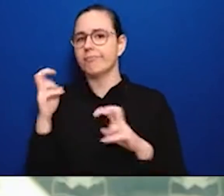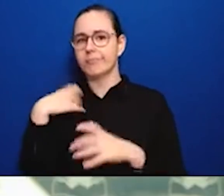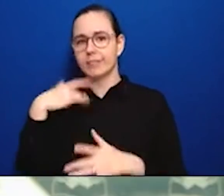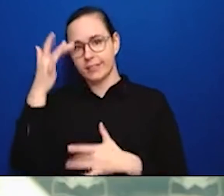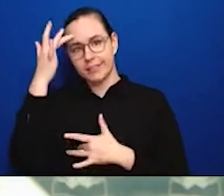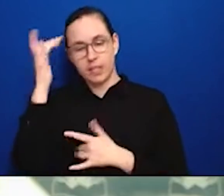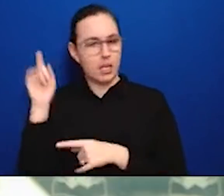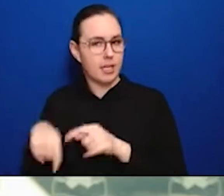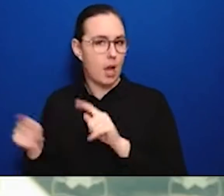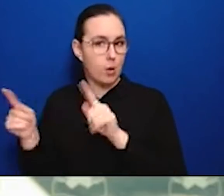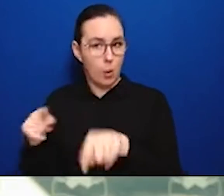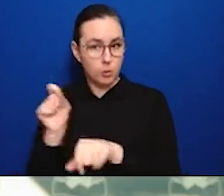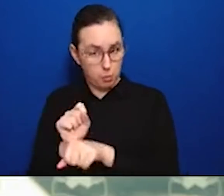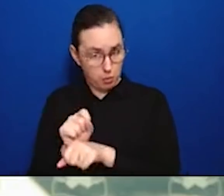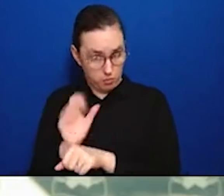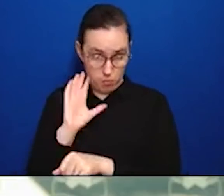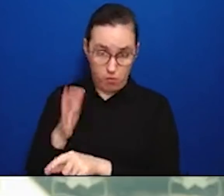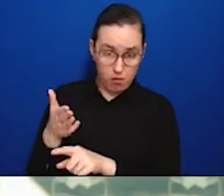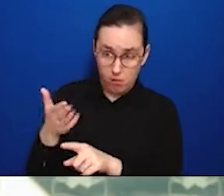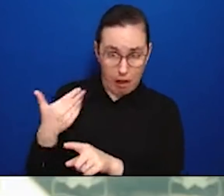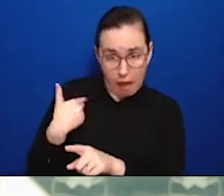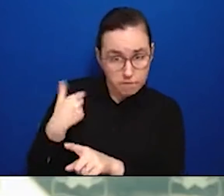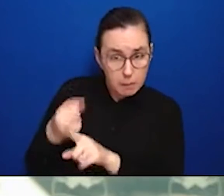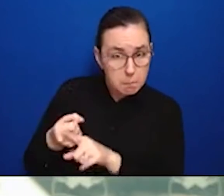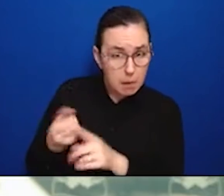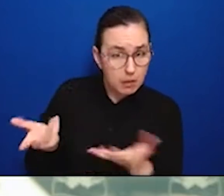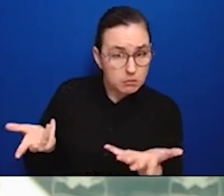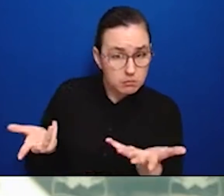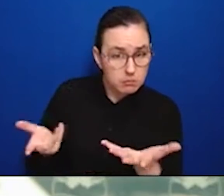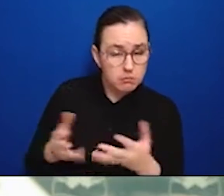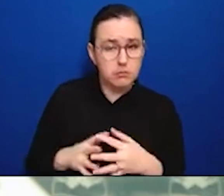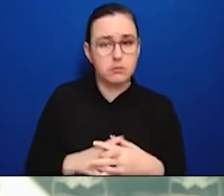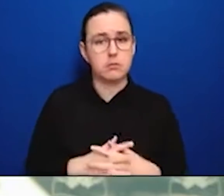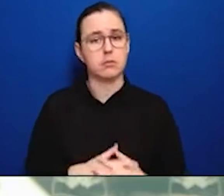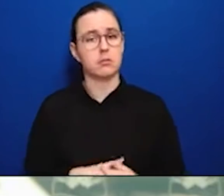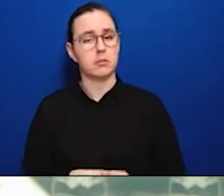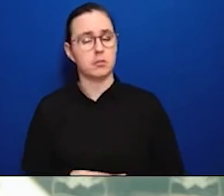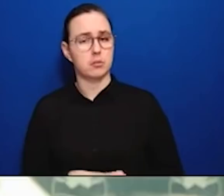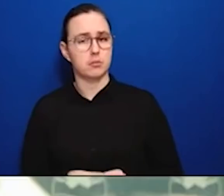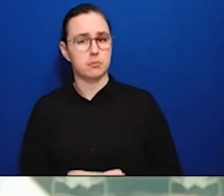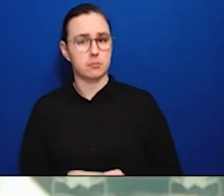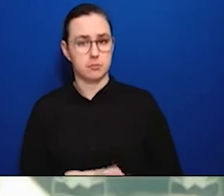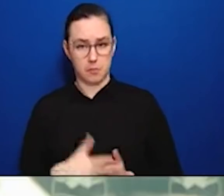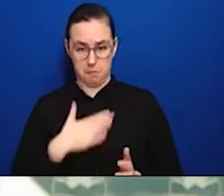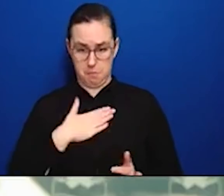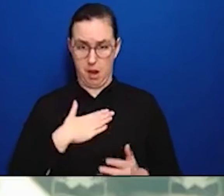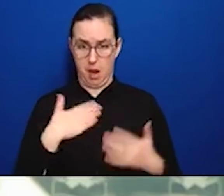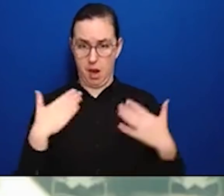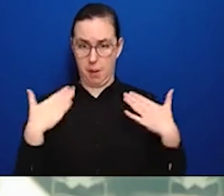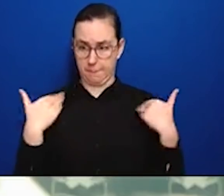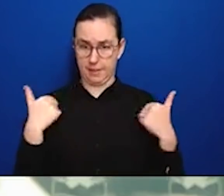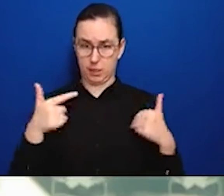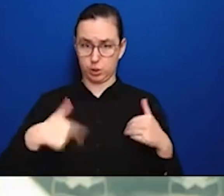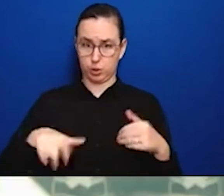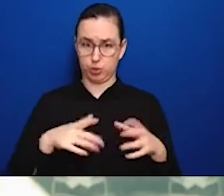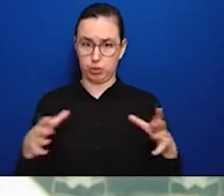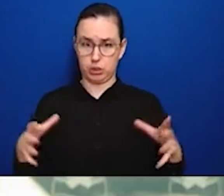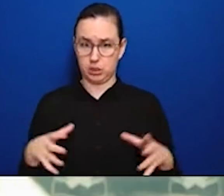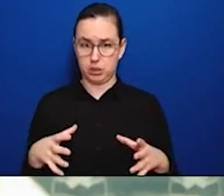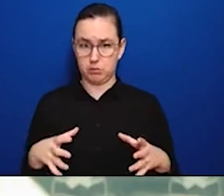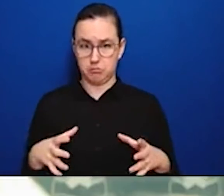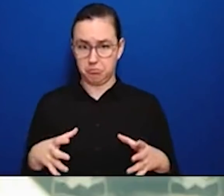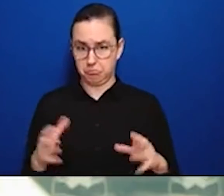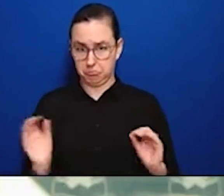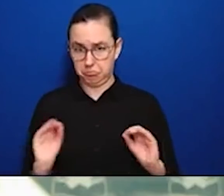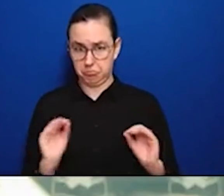Thanks for the question. Certainly, we haven't seen many impacts with my ministry. I can't speak for on behalf of government. Minister Farnworth might want to take